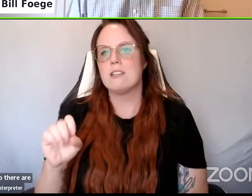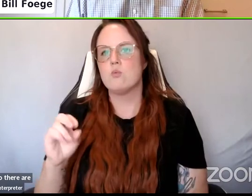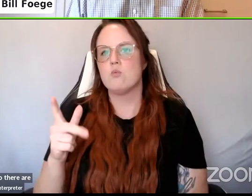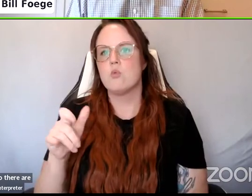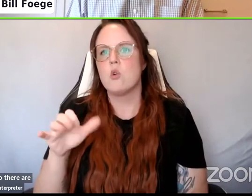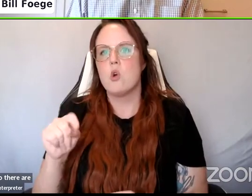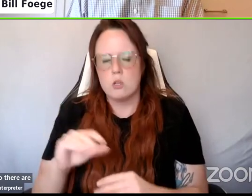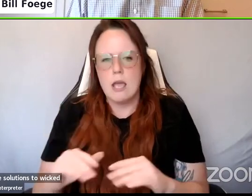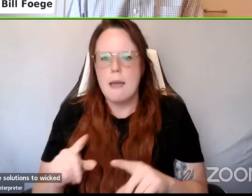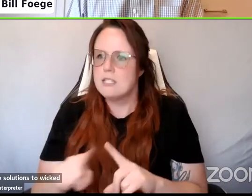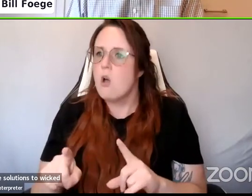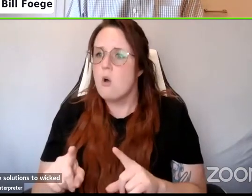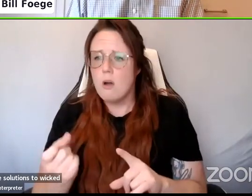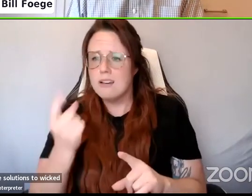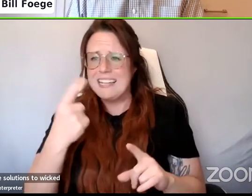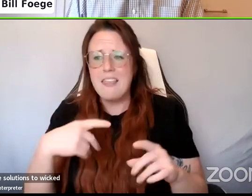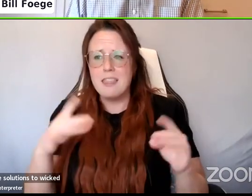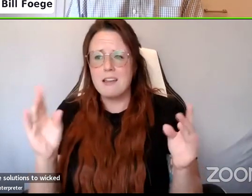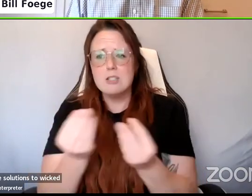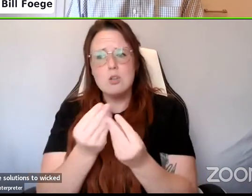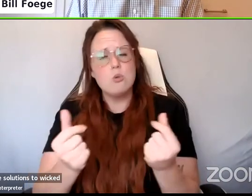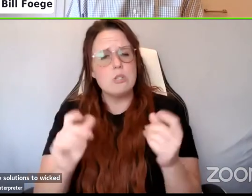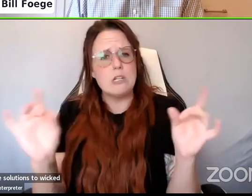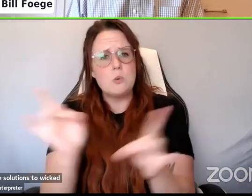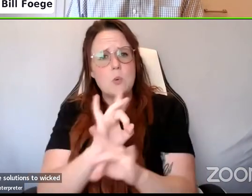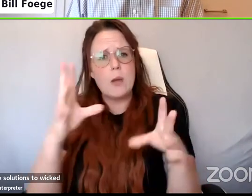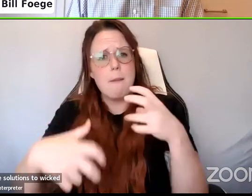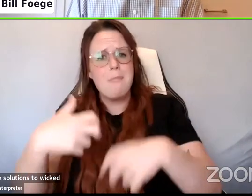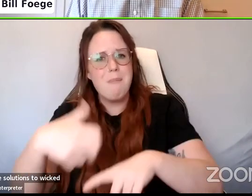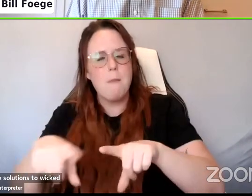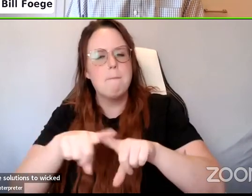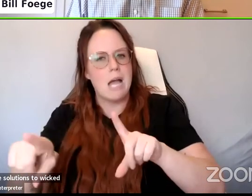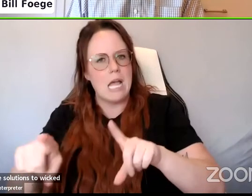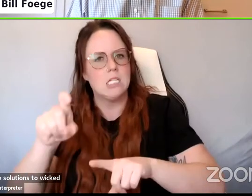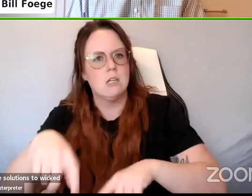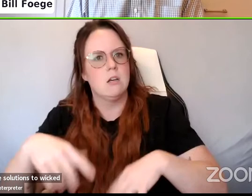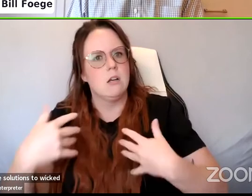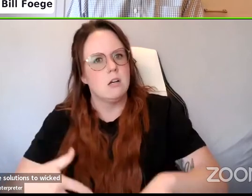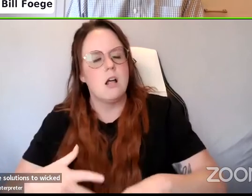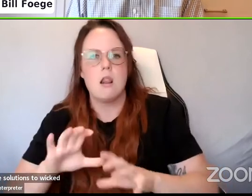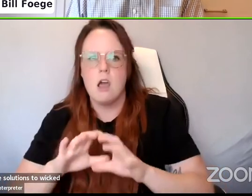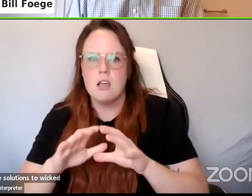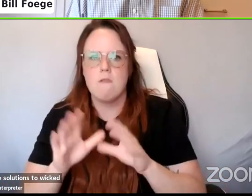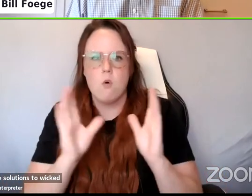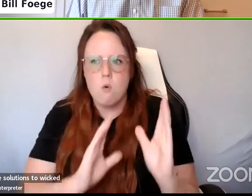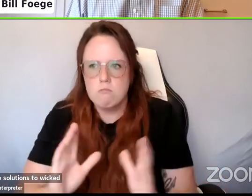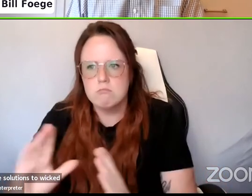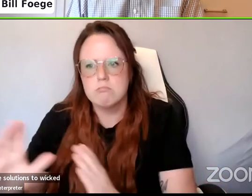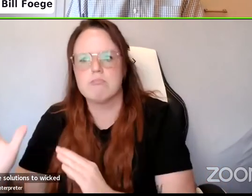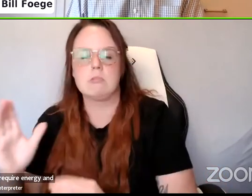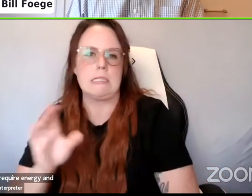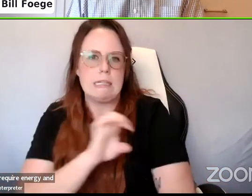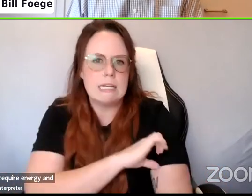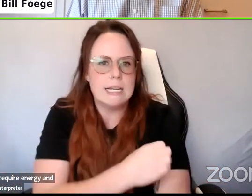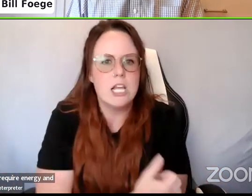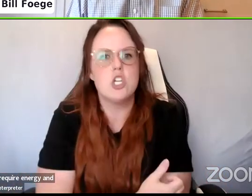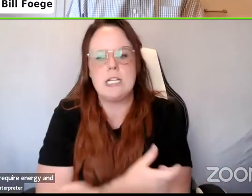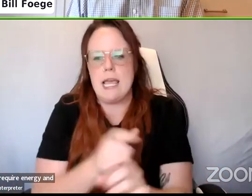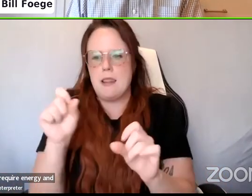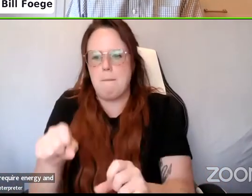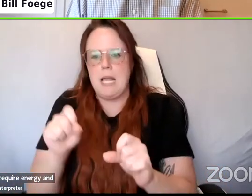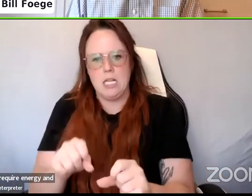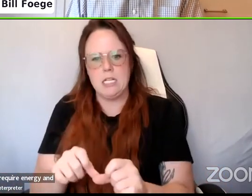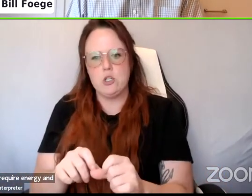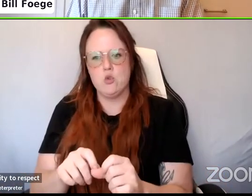Wicked problems but they sure do require energy and organization and the ability to respect